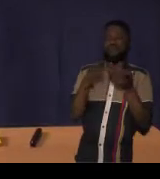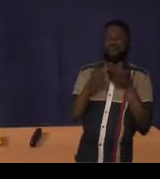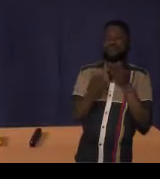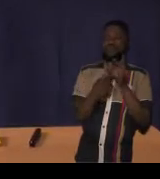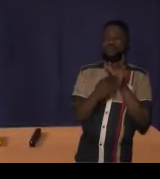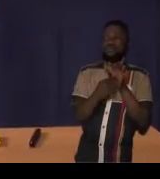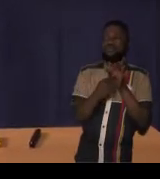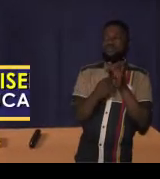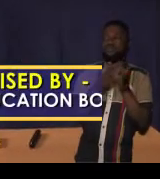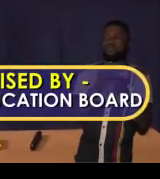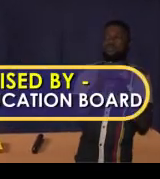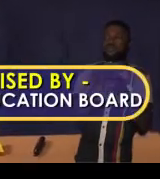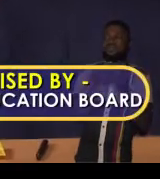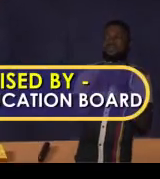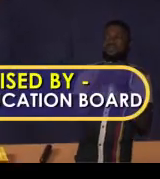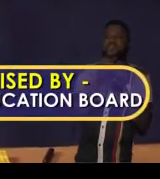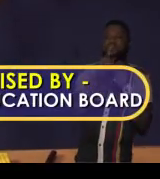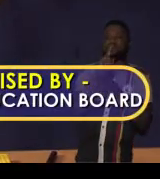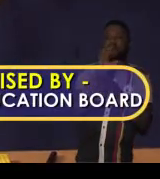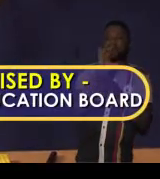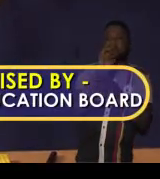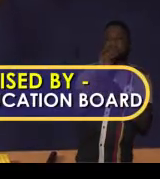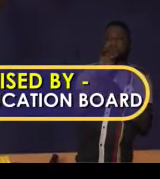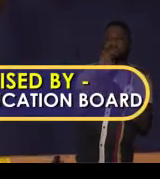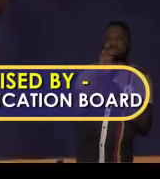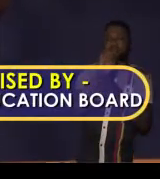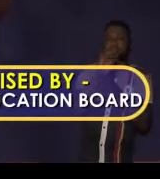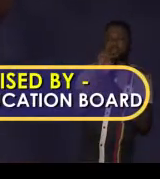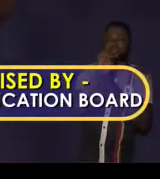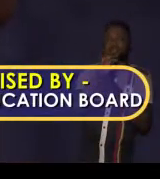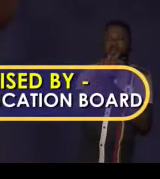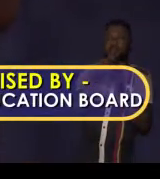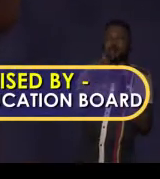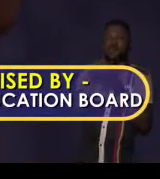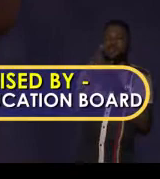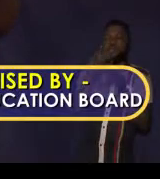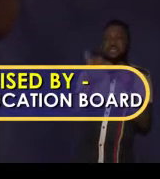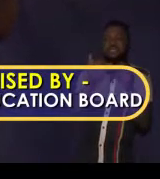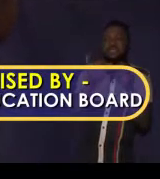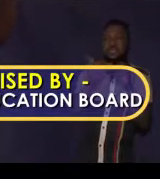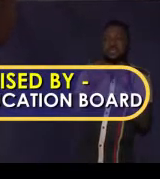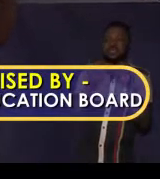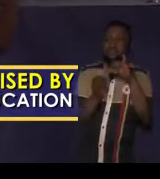demonstrate. This is a 1 centimeter cube. All